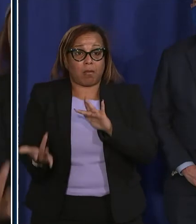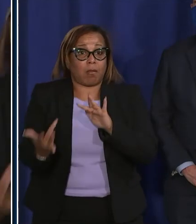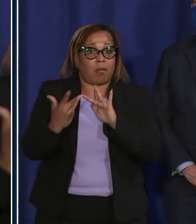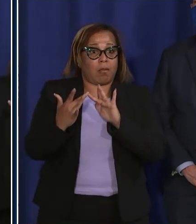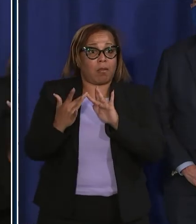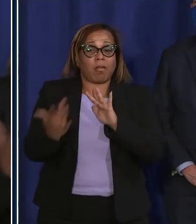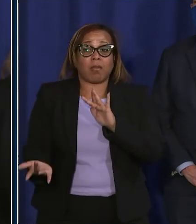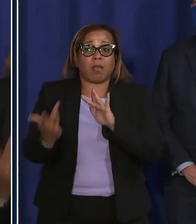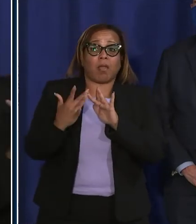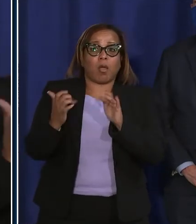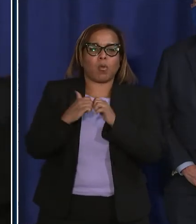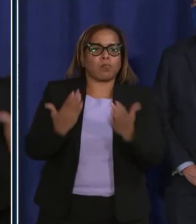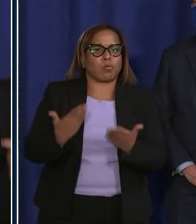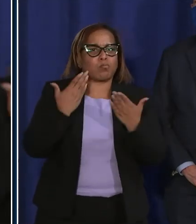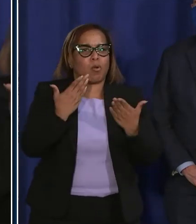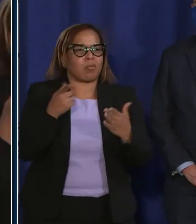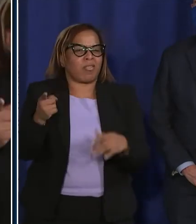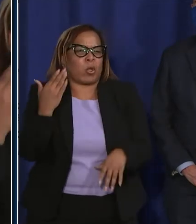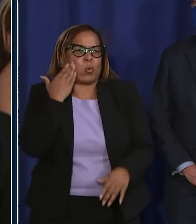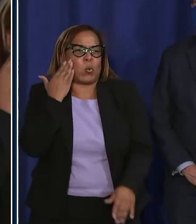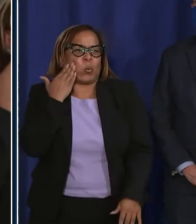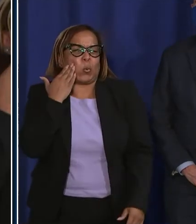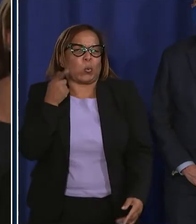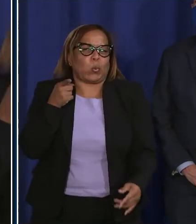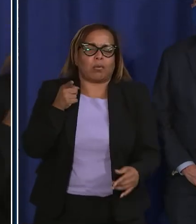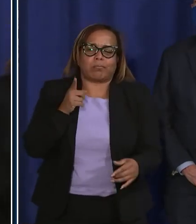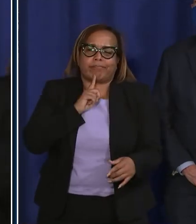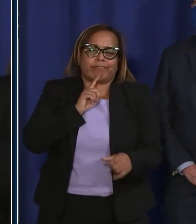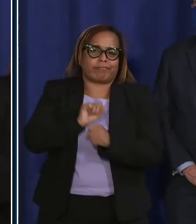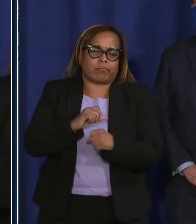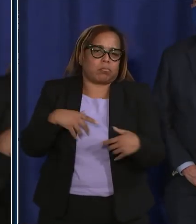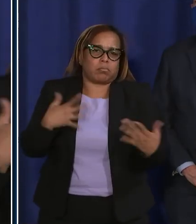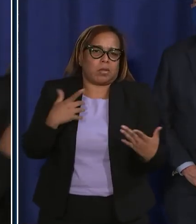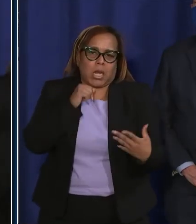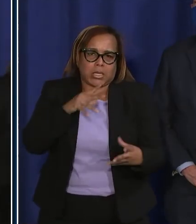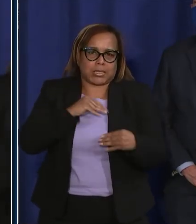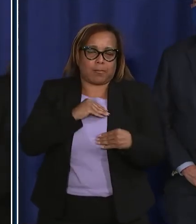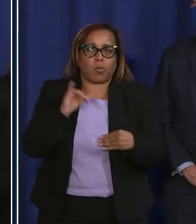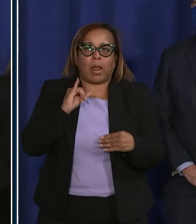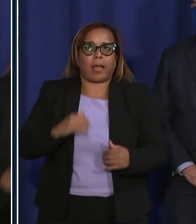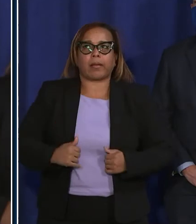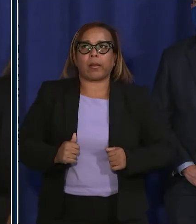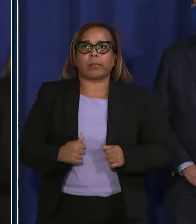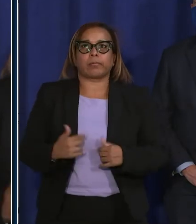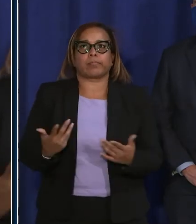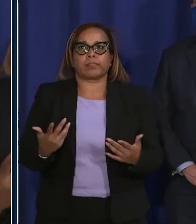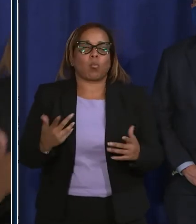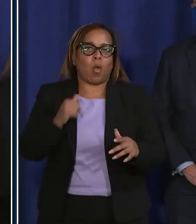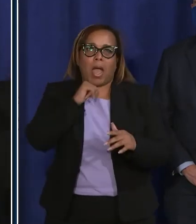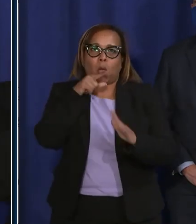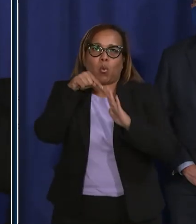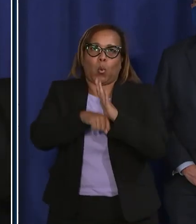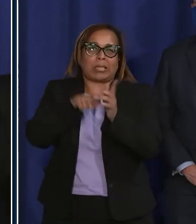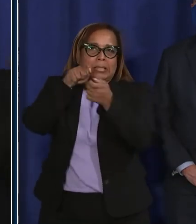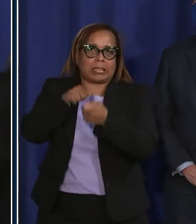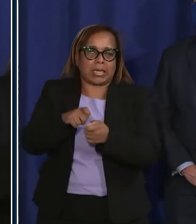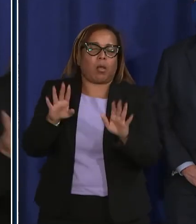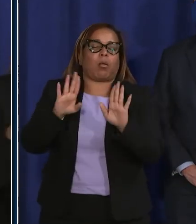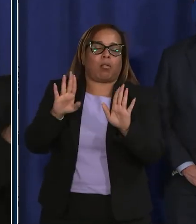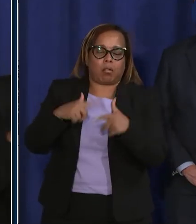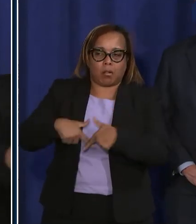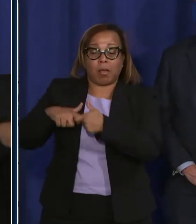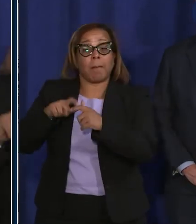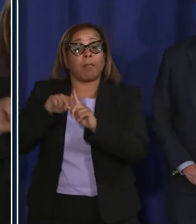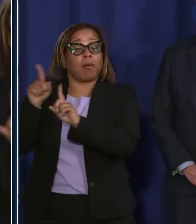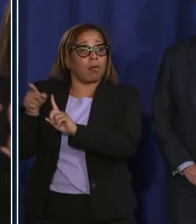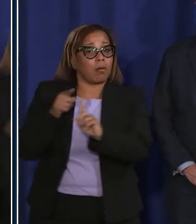they came back with proposals that they knew were absolutely going to be unacceptable. Like, well, I won't go into the details of that, but the